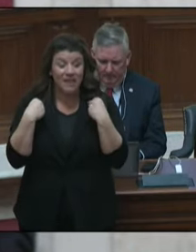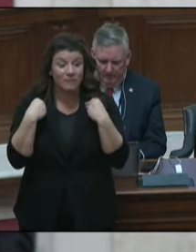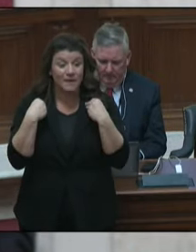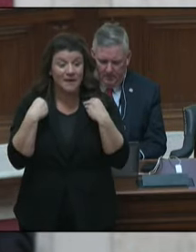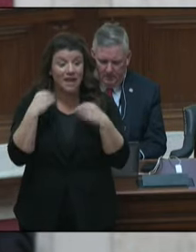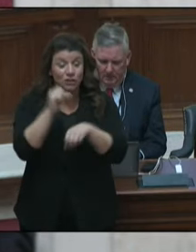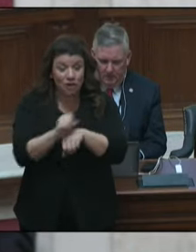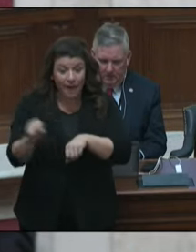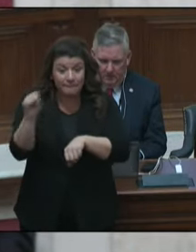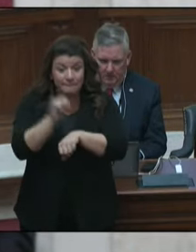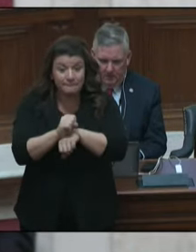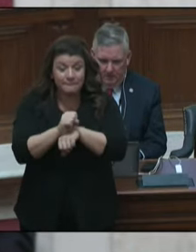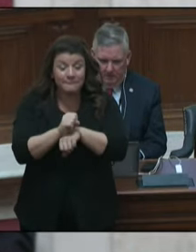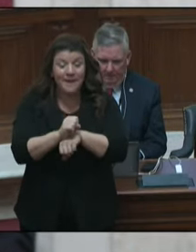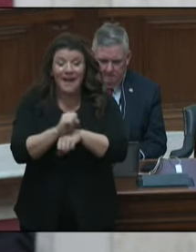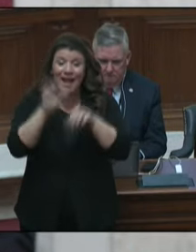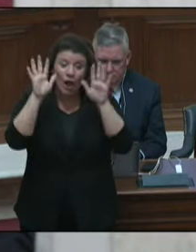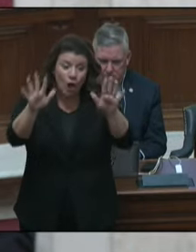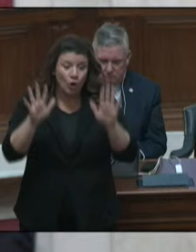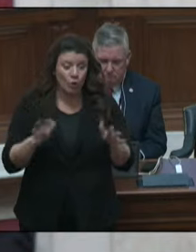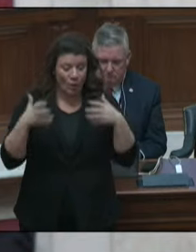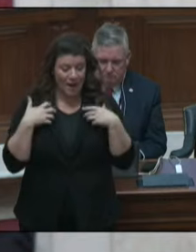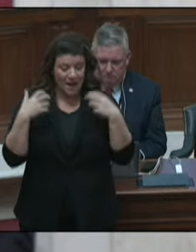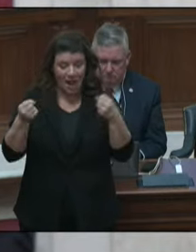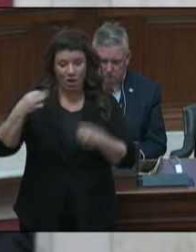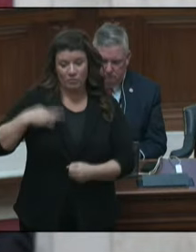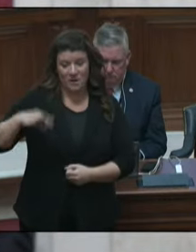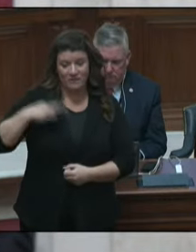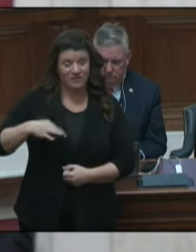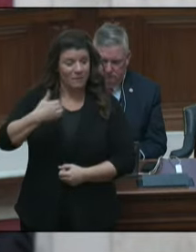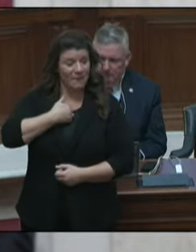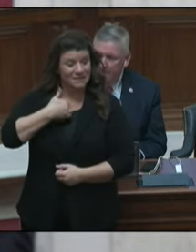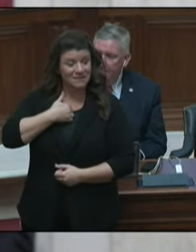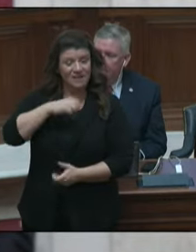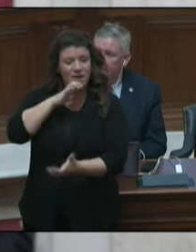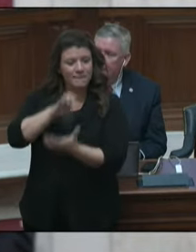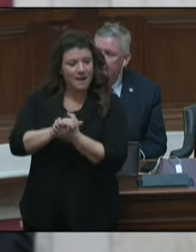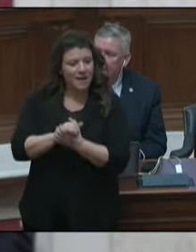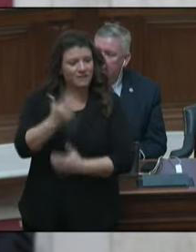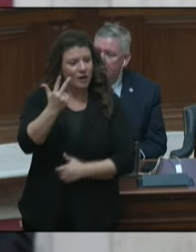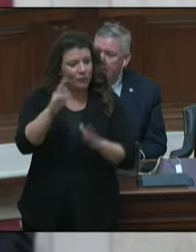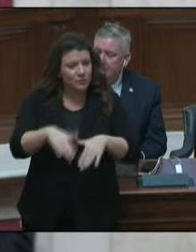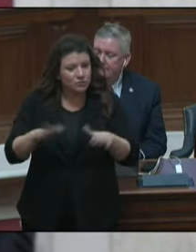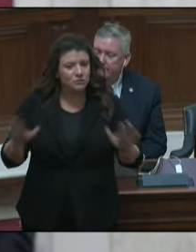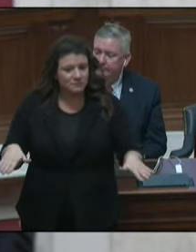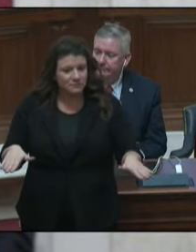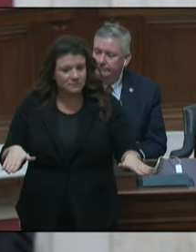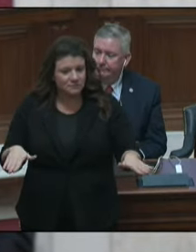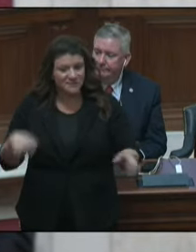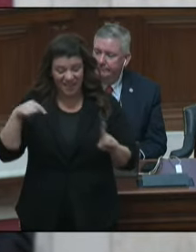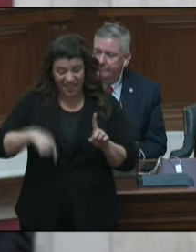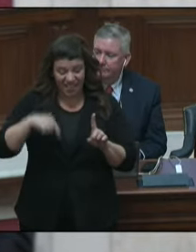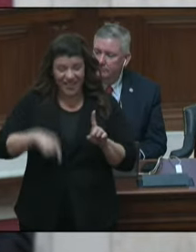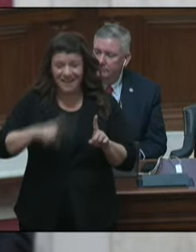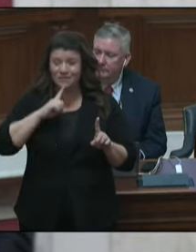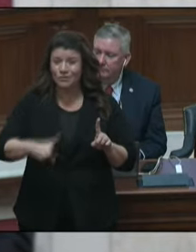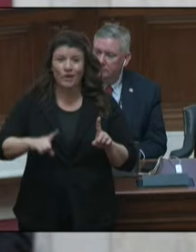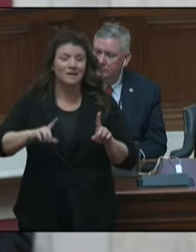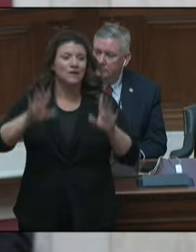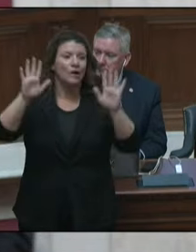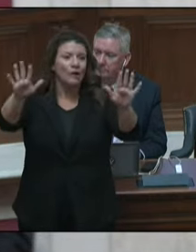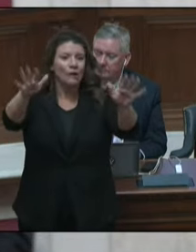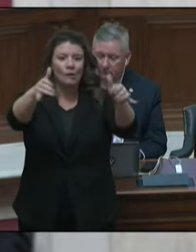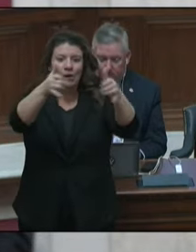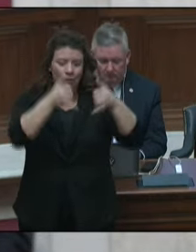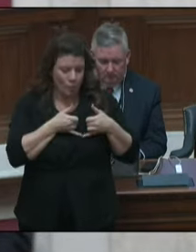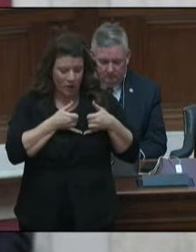career and great health benefits for myself, my wife, and my three children. This was very